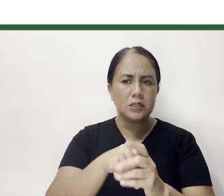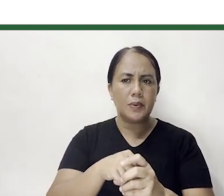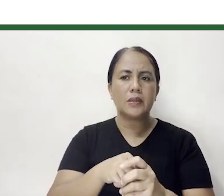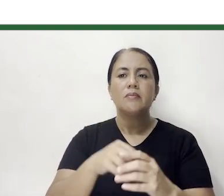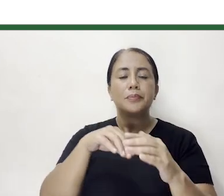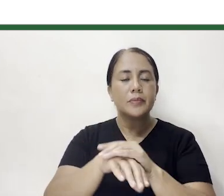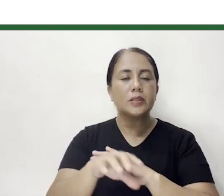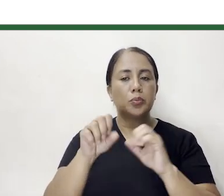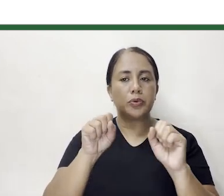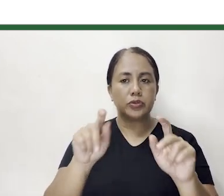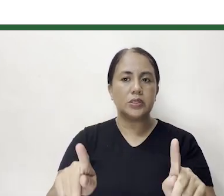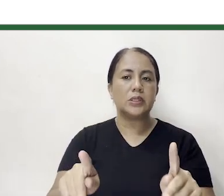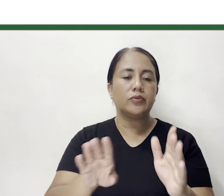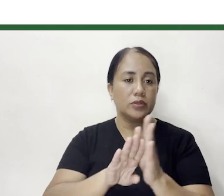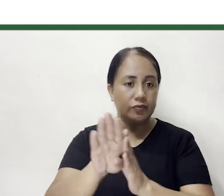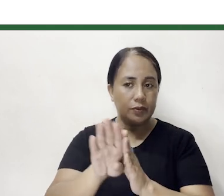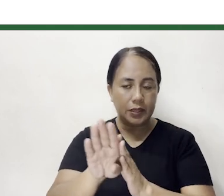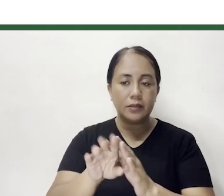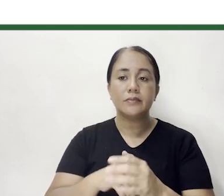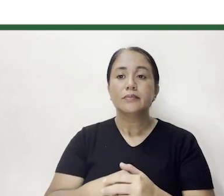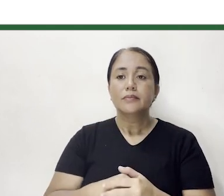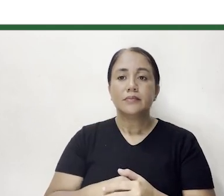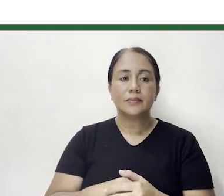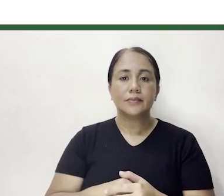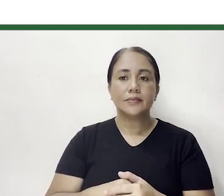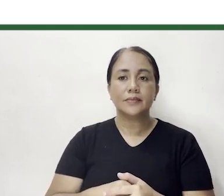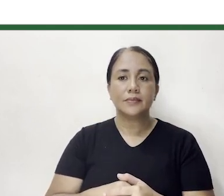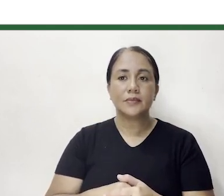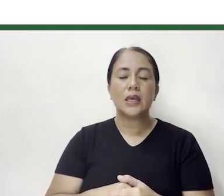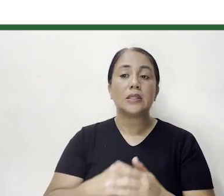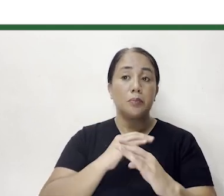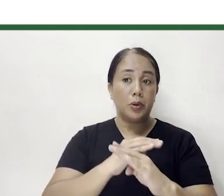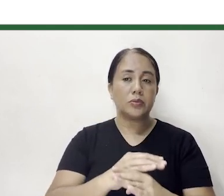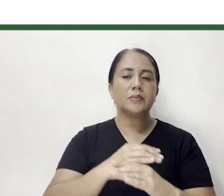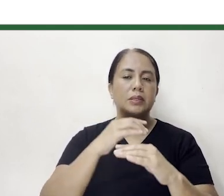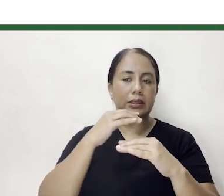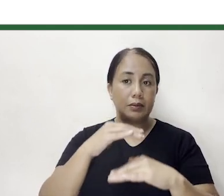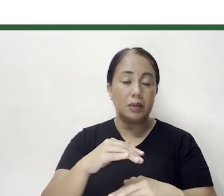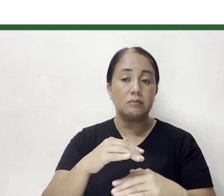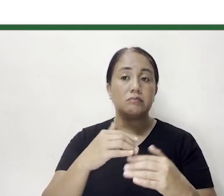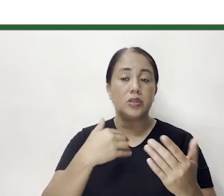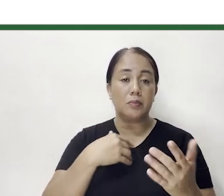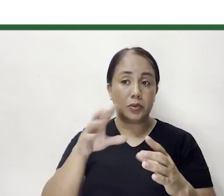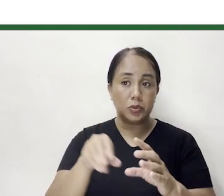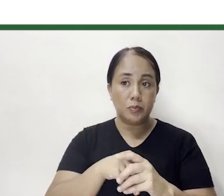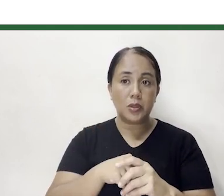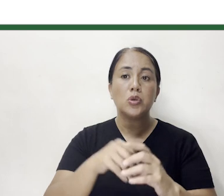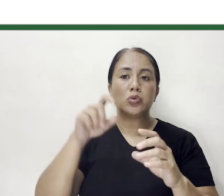fully participate and access opportunities for development, The barriers that limit